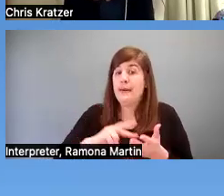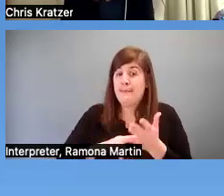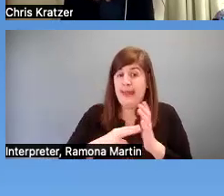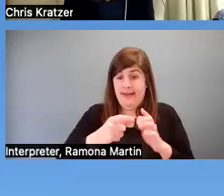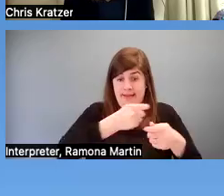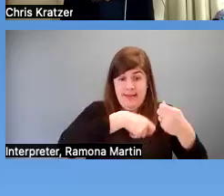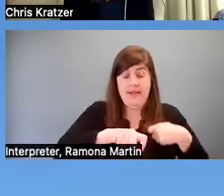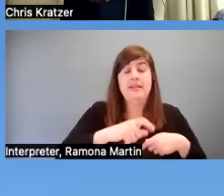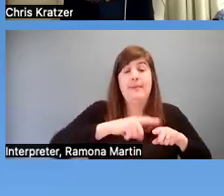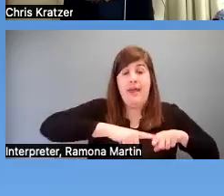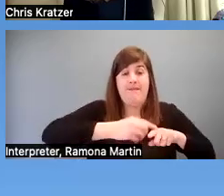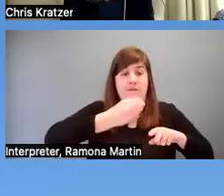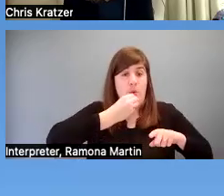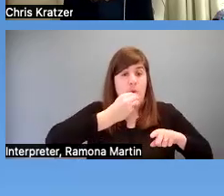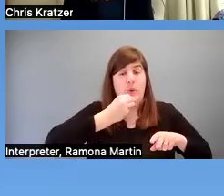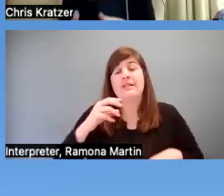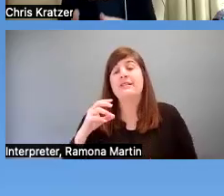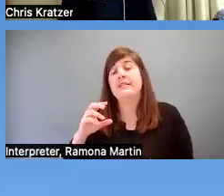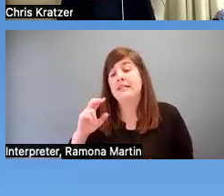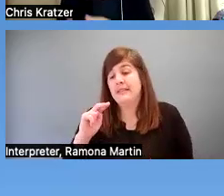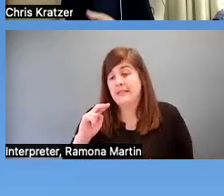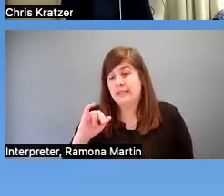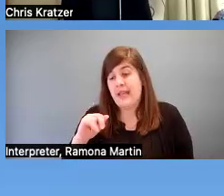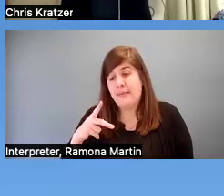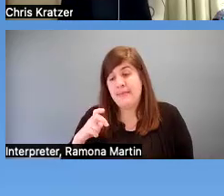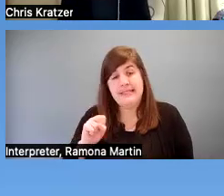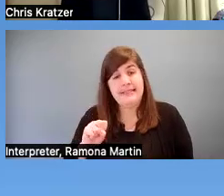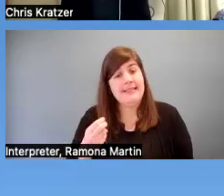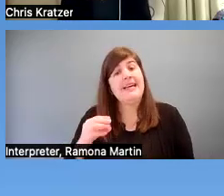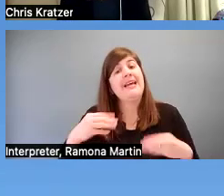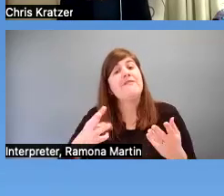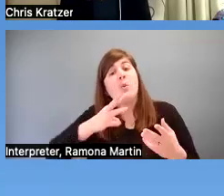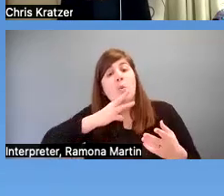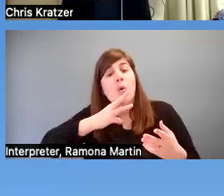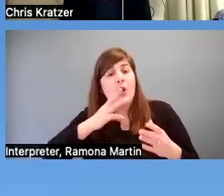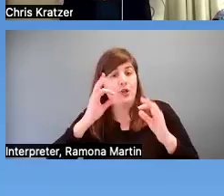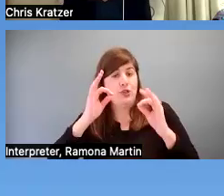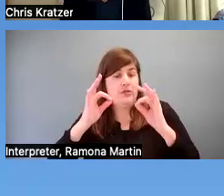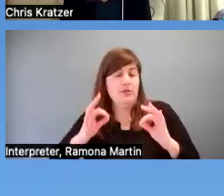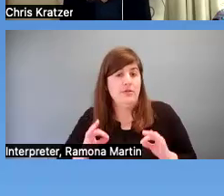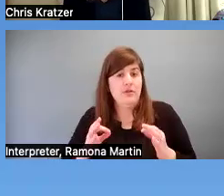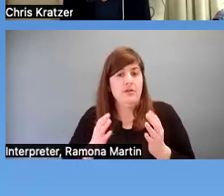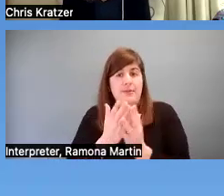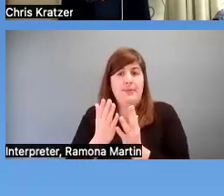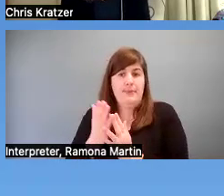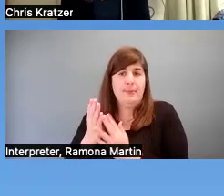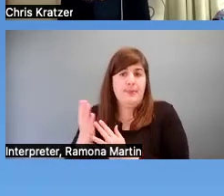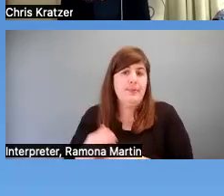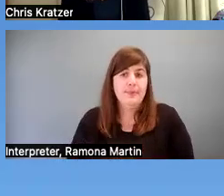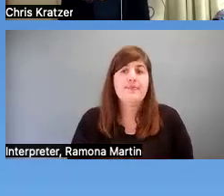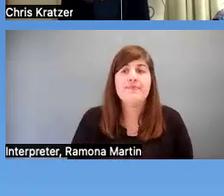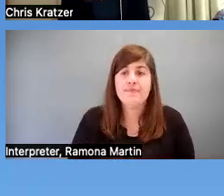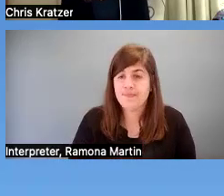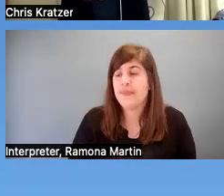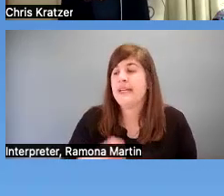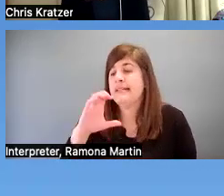food, cicada nymphs provide aeration and water routing for a plant's roots through a simple network of tunnels.